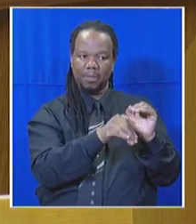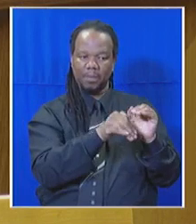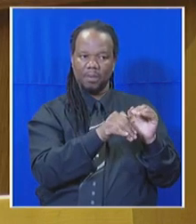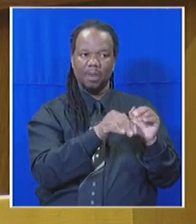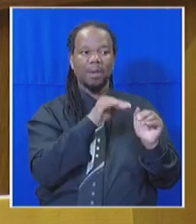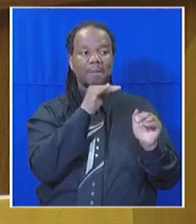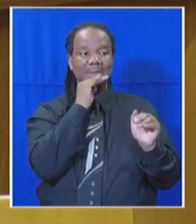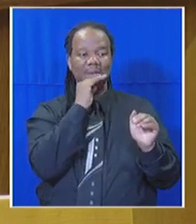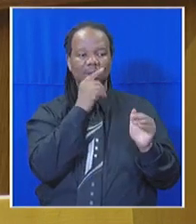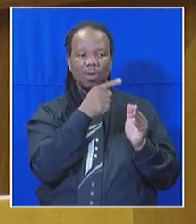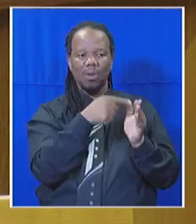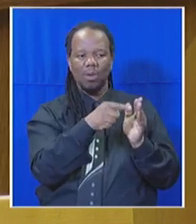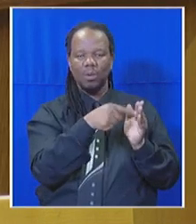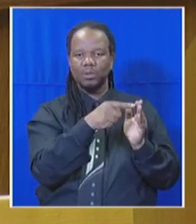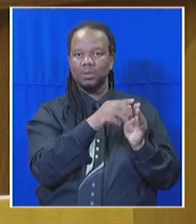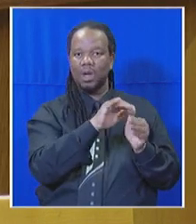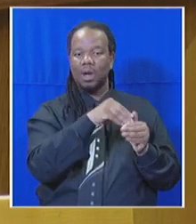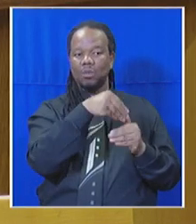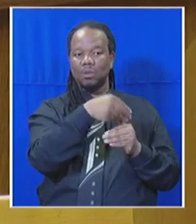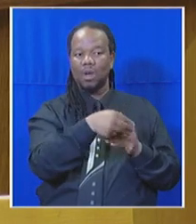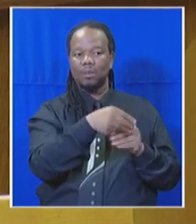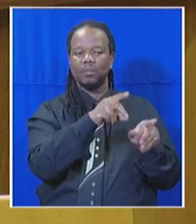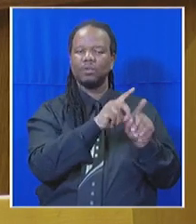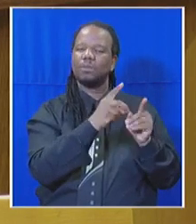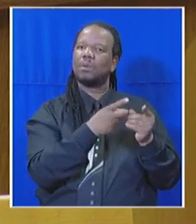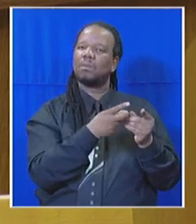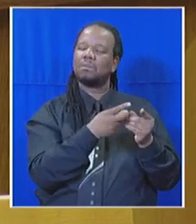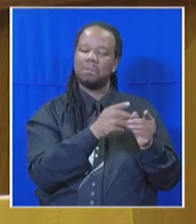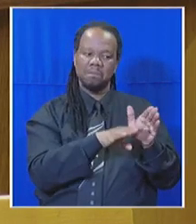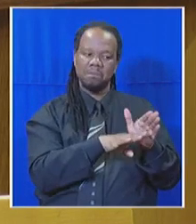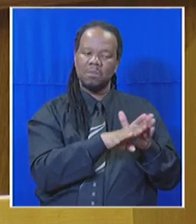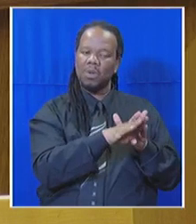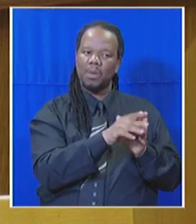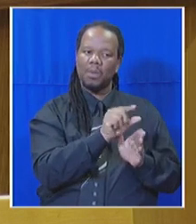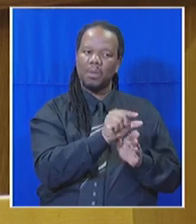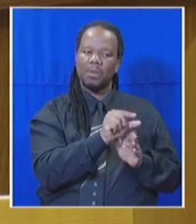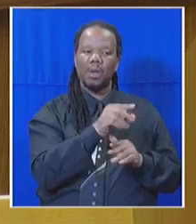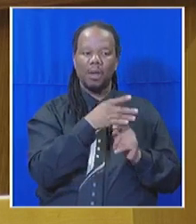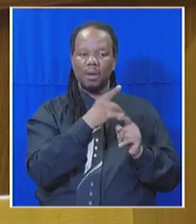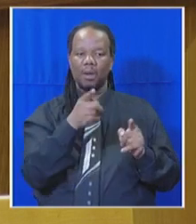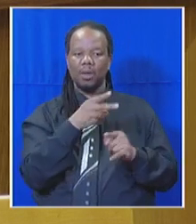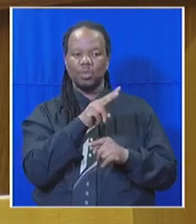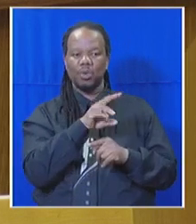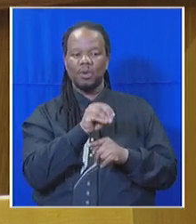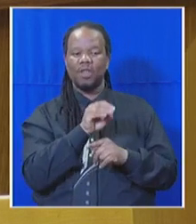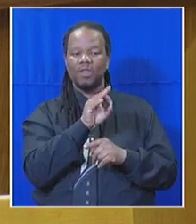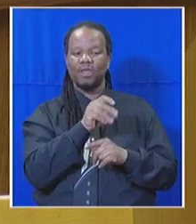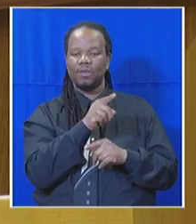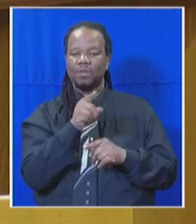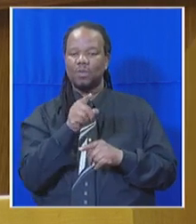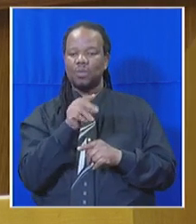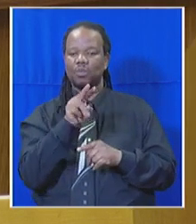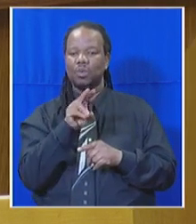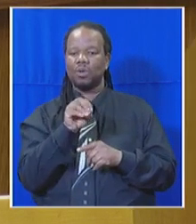outcomes for the department, as there was little progress from 2013-2014. This is